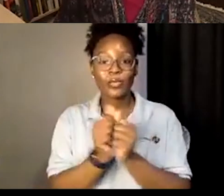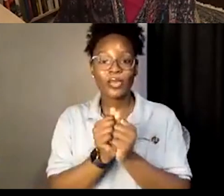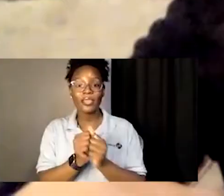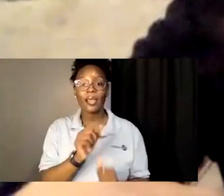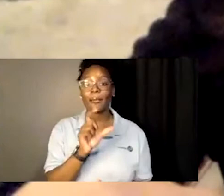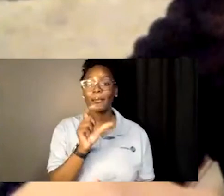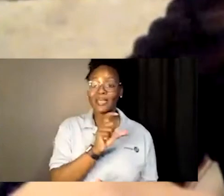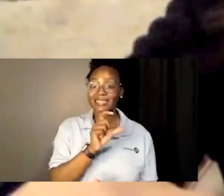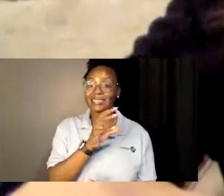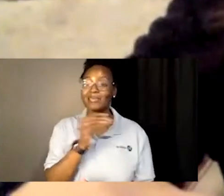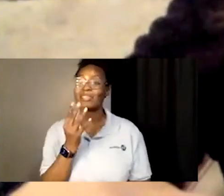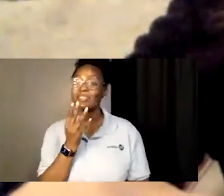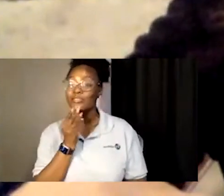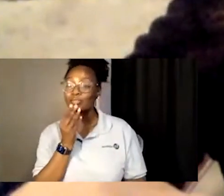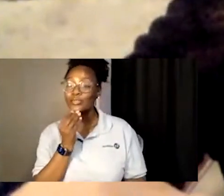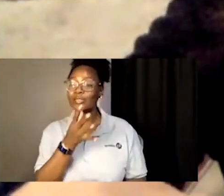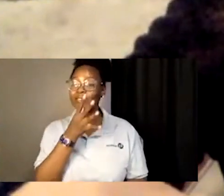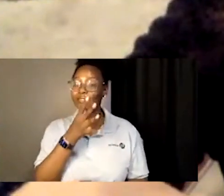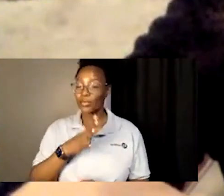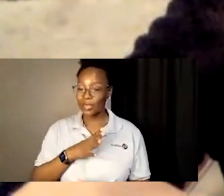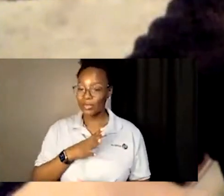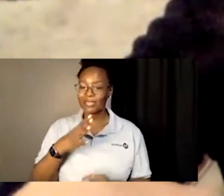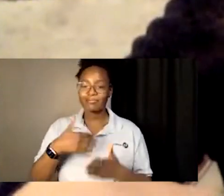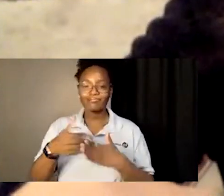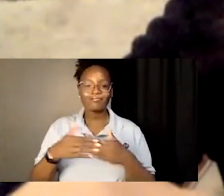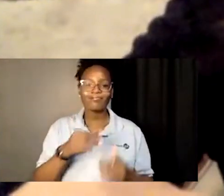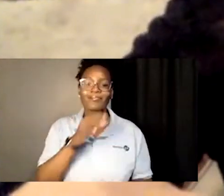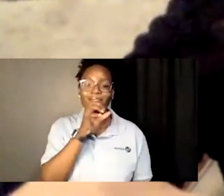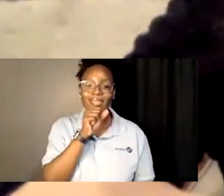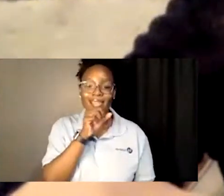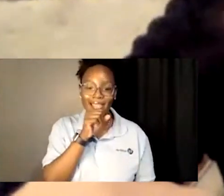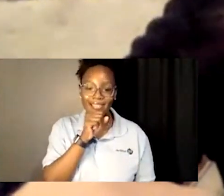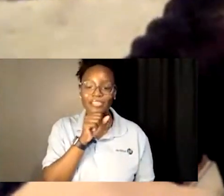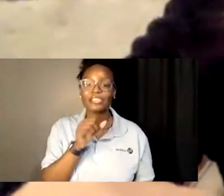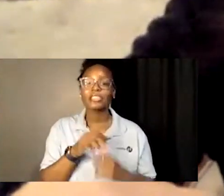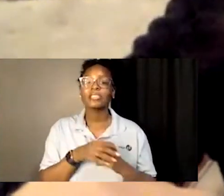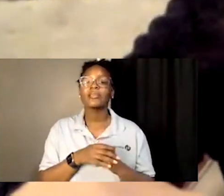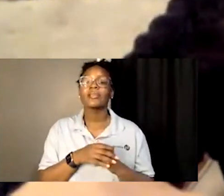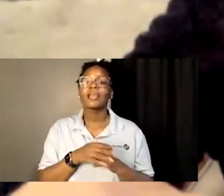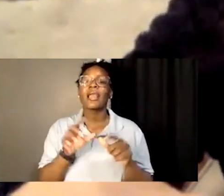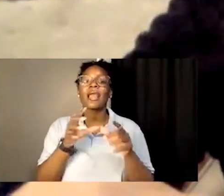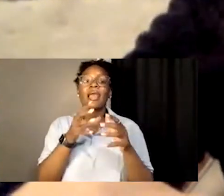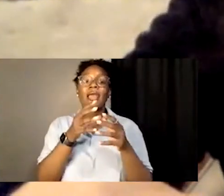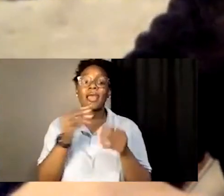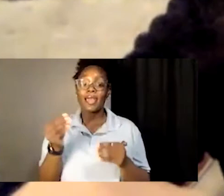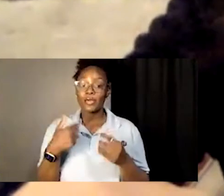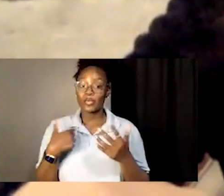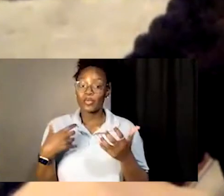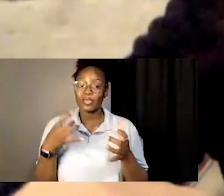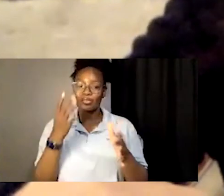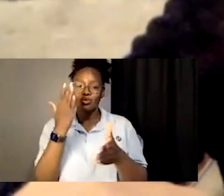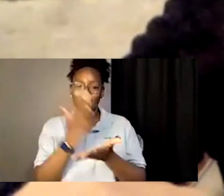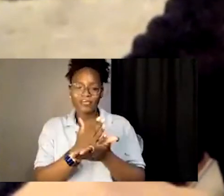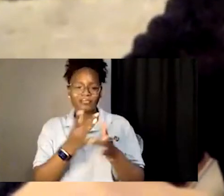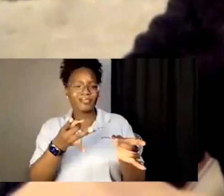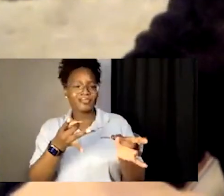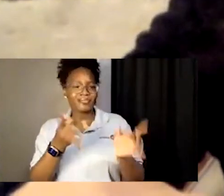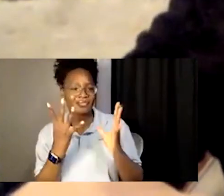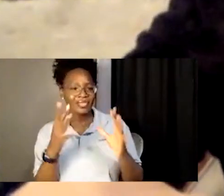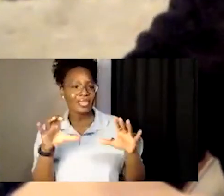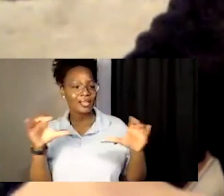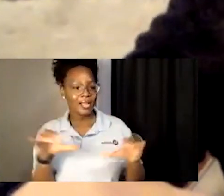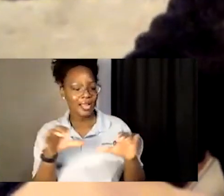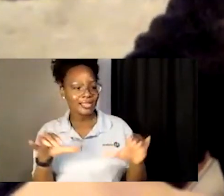ages, to promote and advocate for human rights, and to end acts of hate against all human beings. We commit